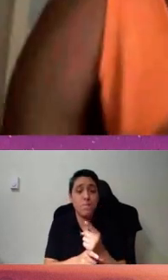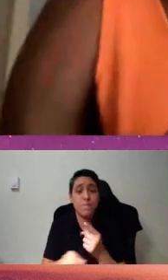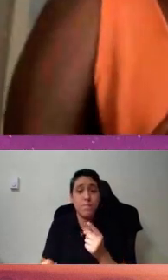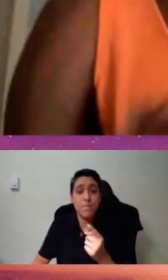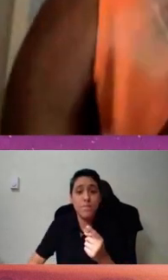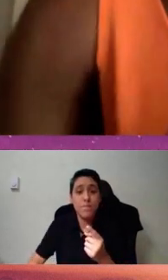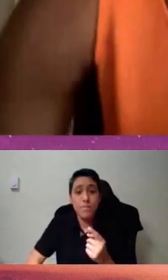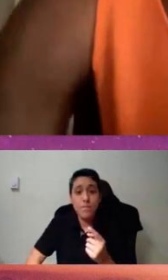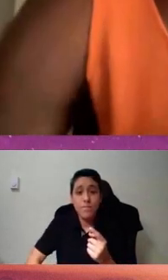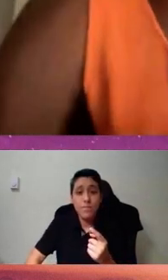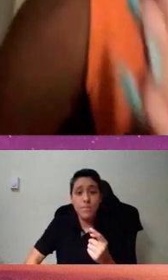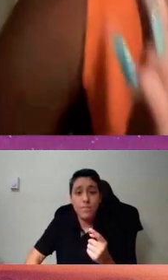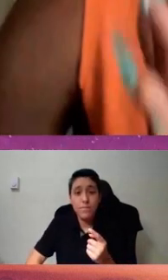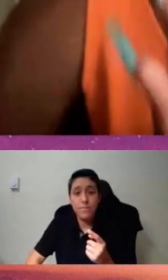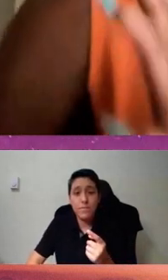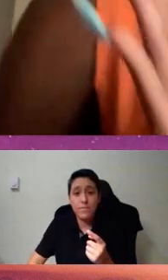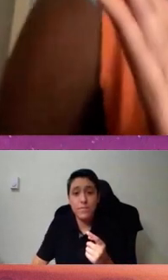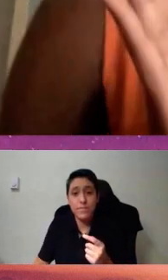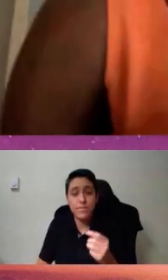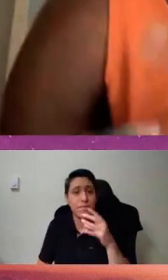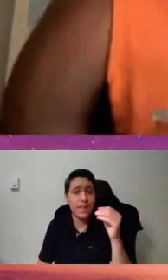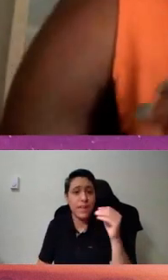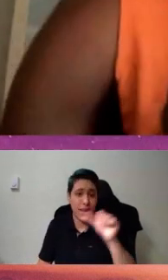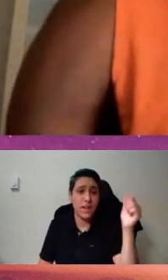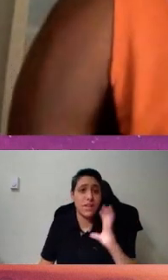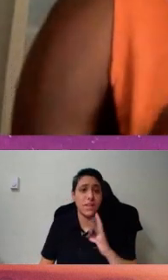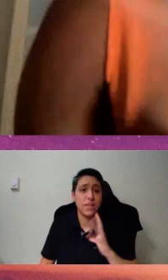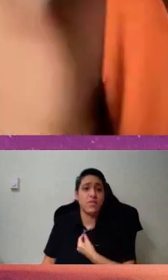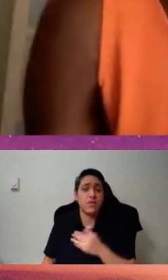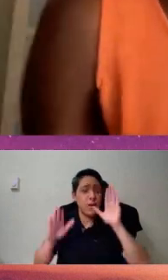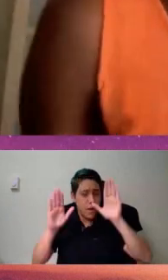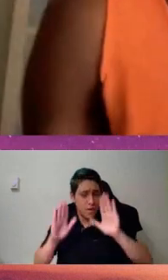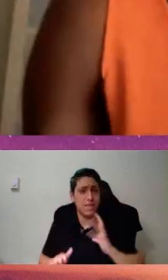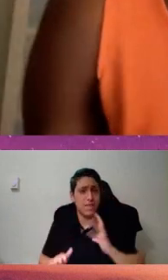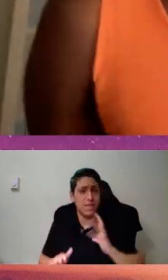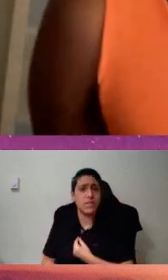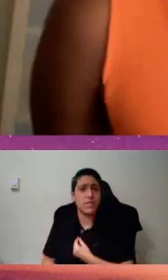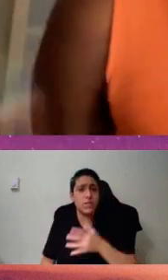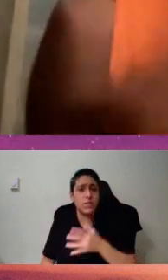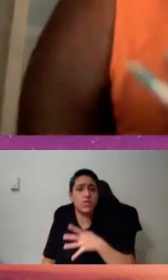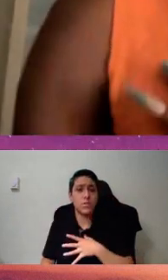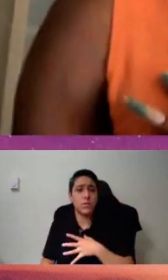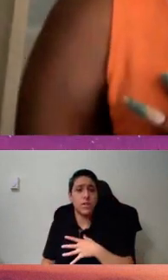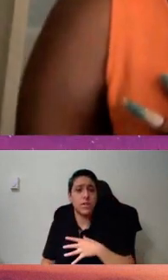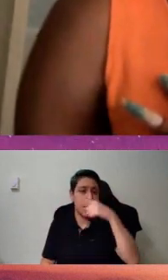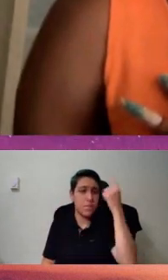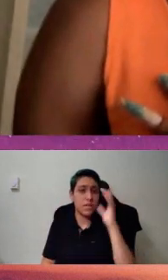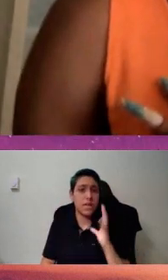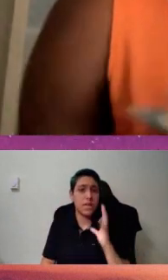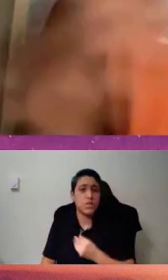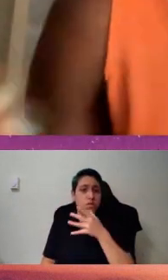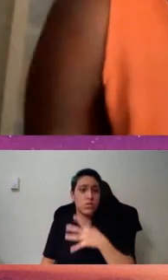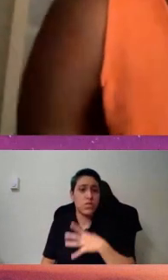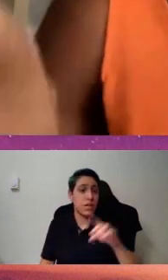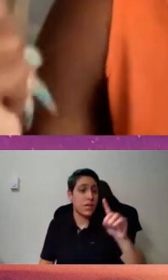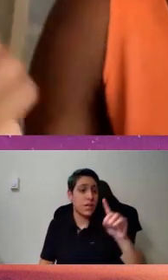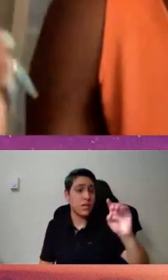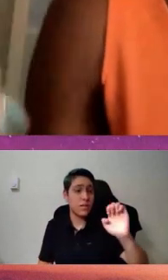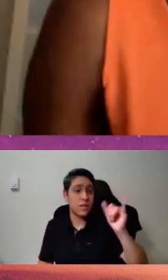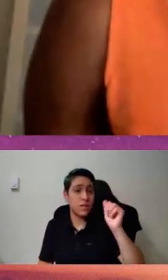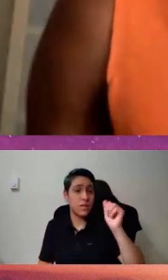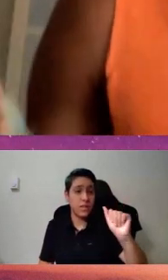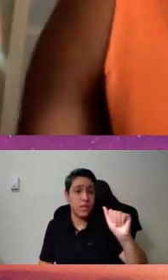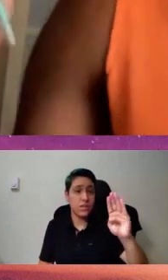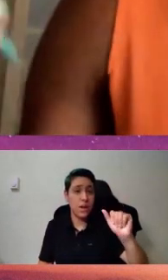another amazing trans woman, Black trans woman, Deja Baptiste, you know, told me also that, you know, we miss out on our